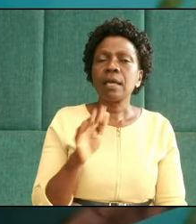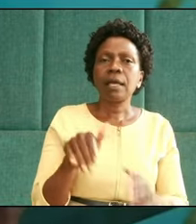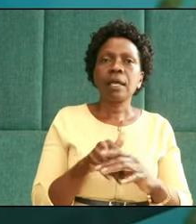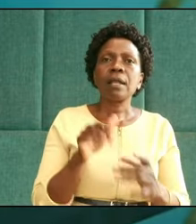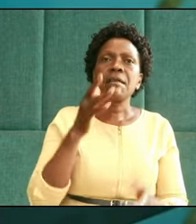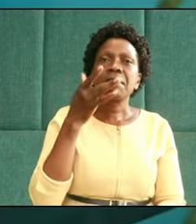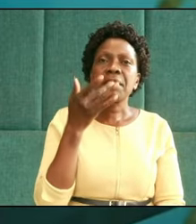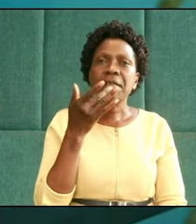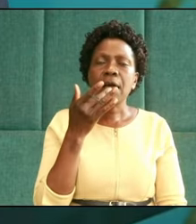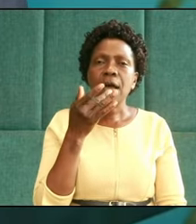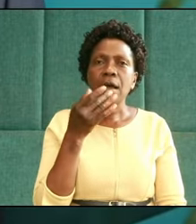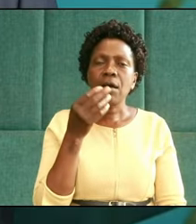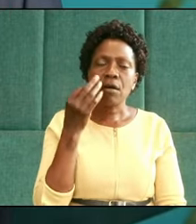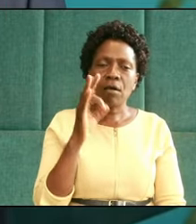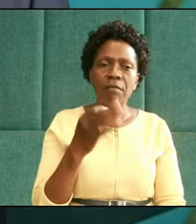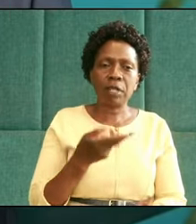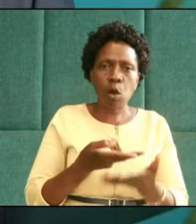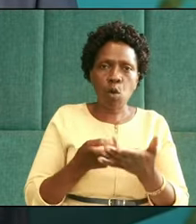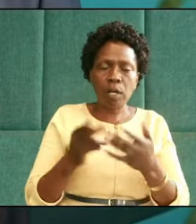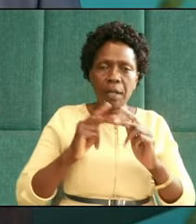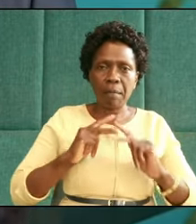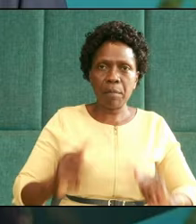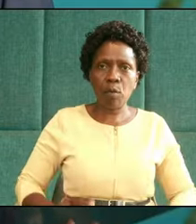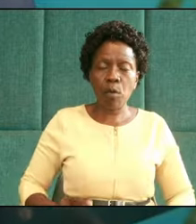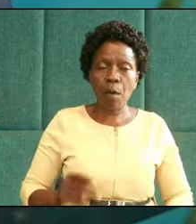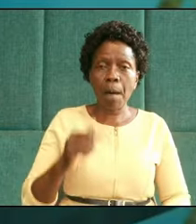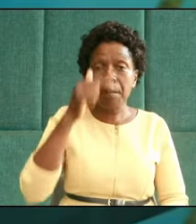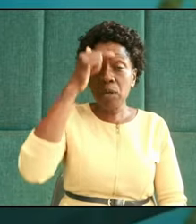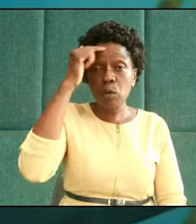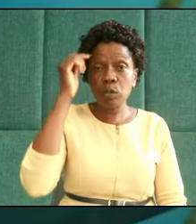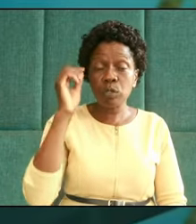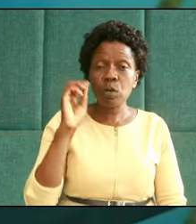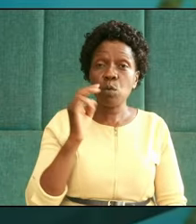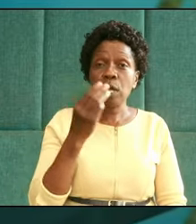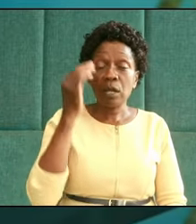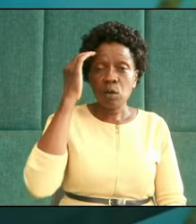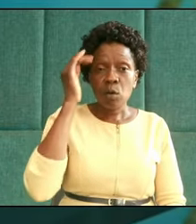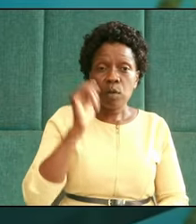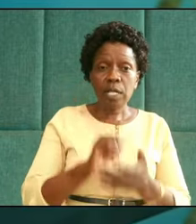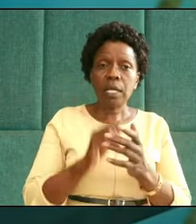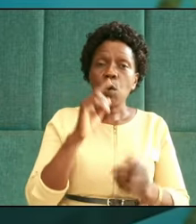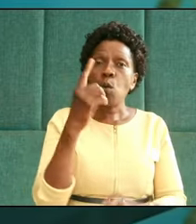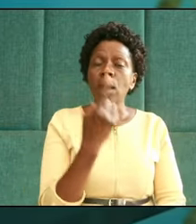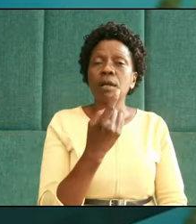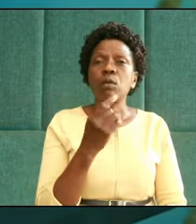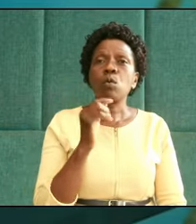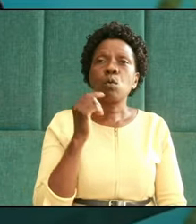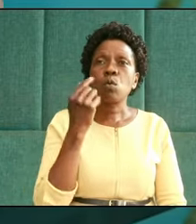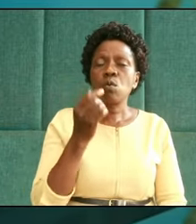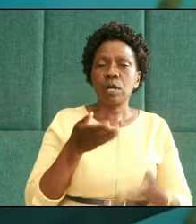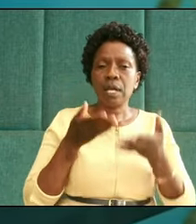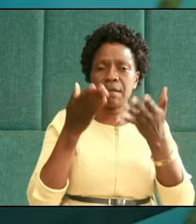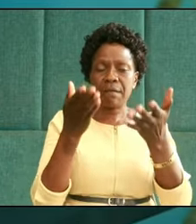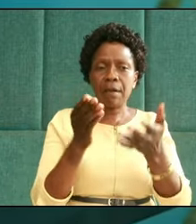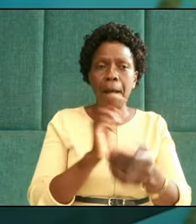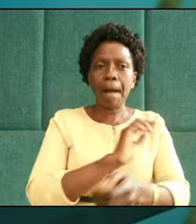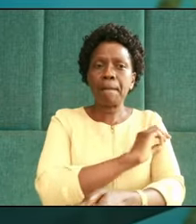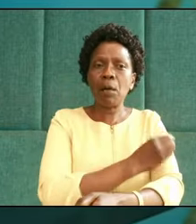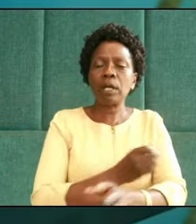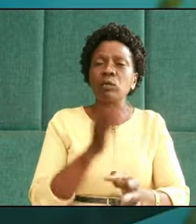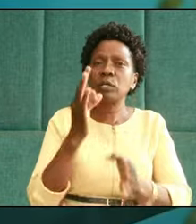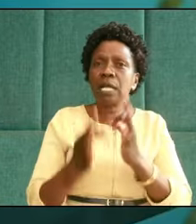the saints, because we know that the one who has been given power to